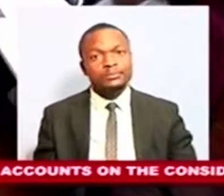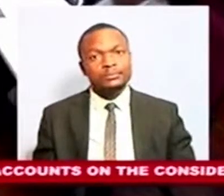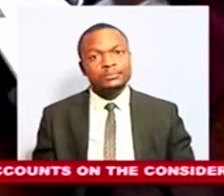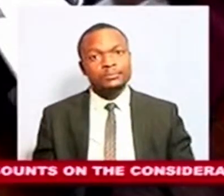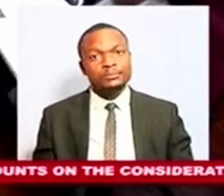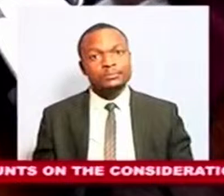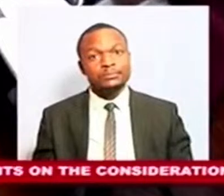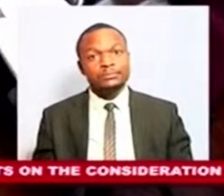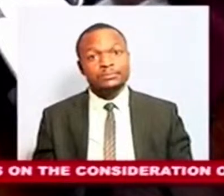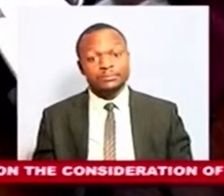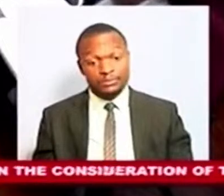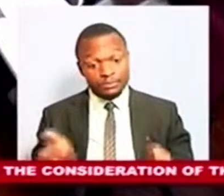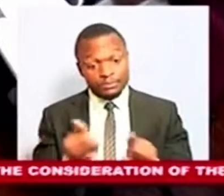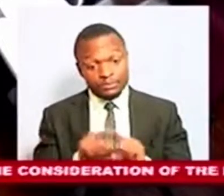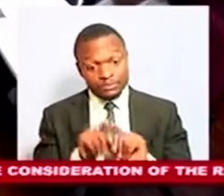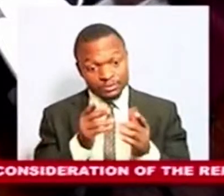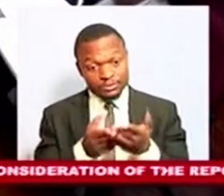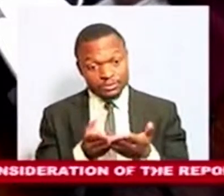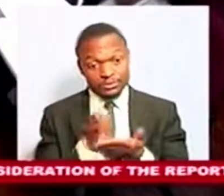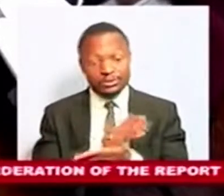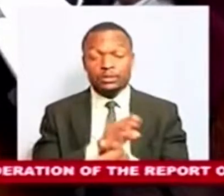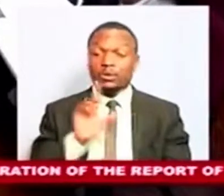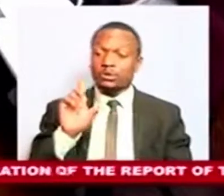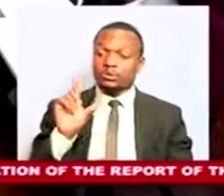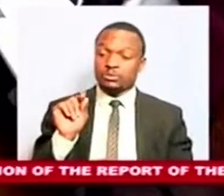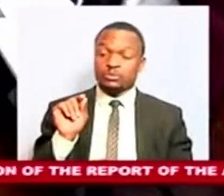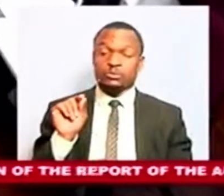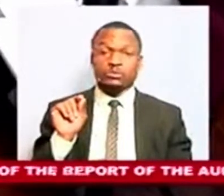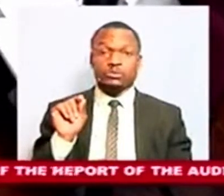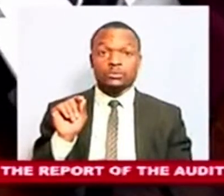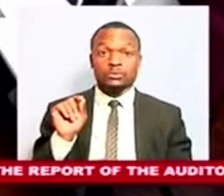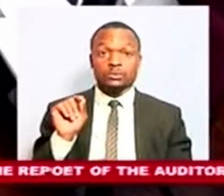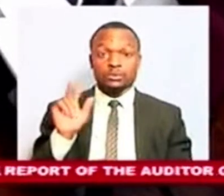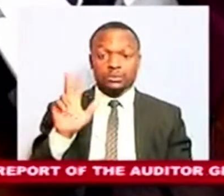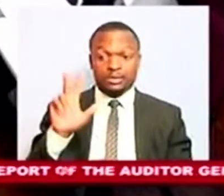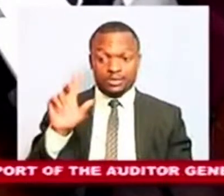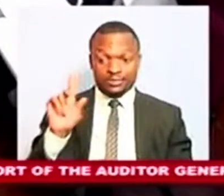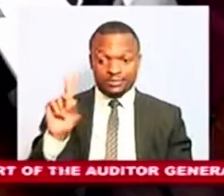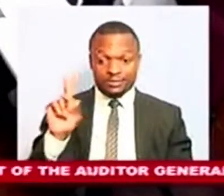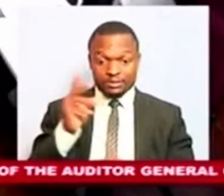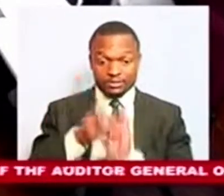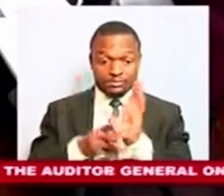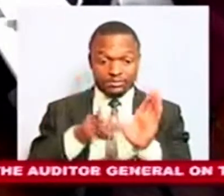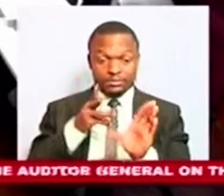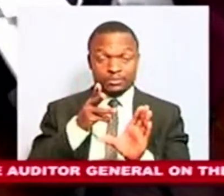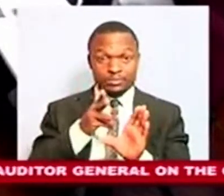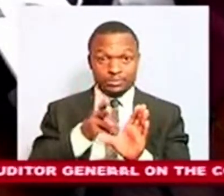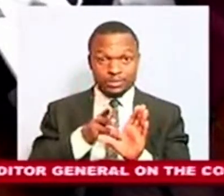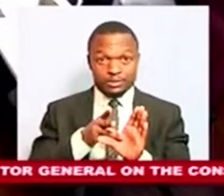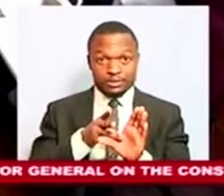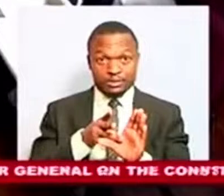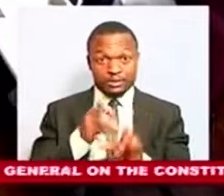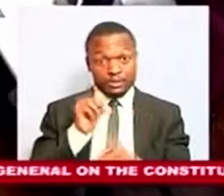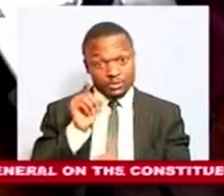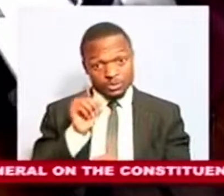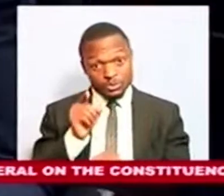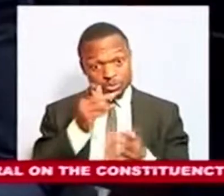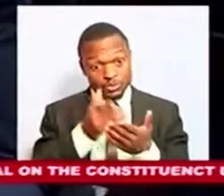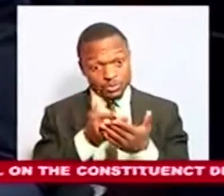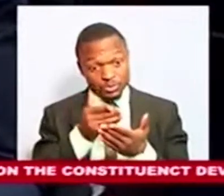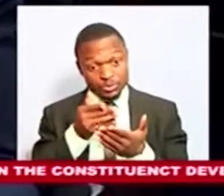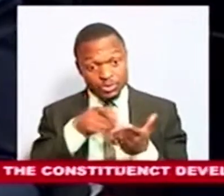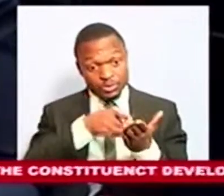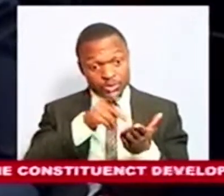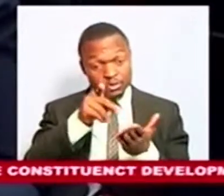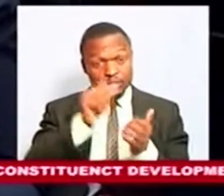I take you on the same page. On the 20th, on the 31st May, you also you